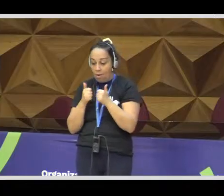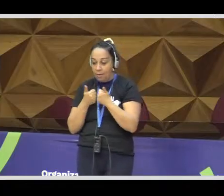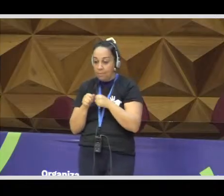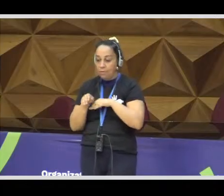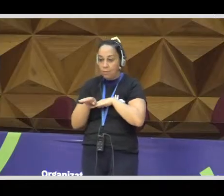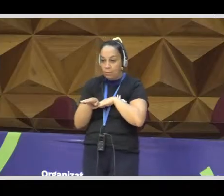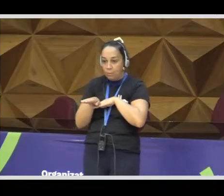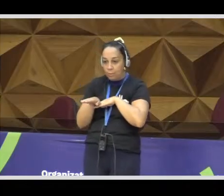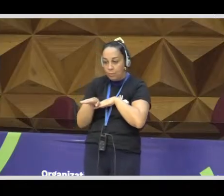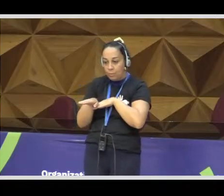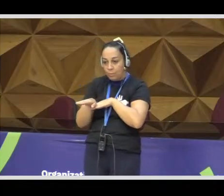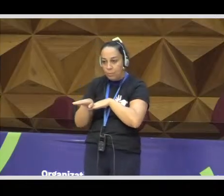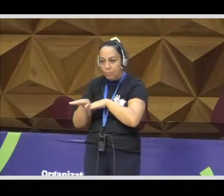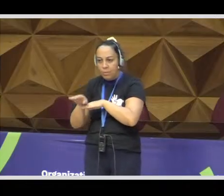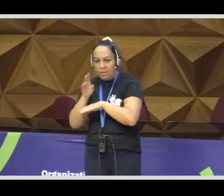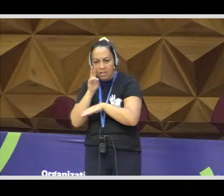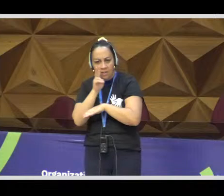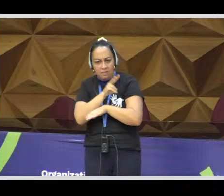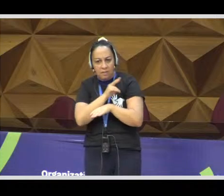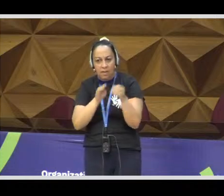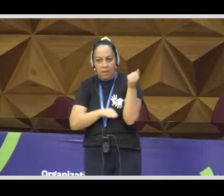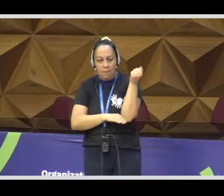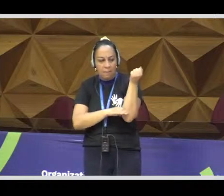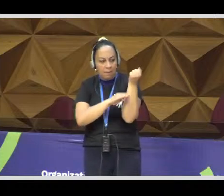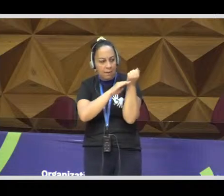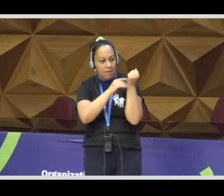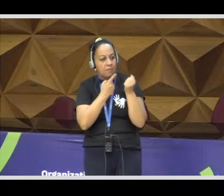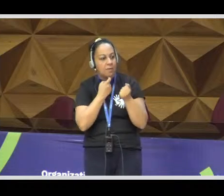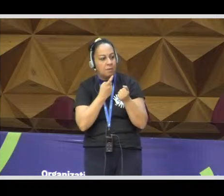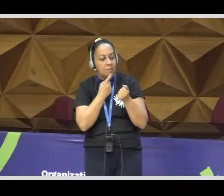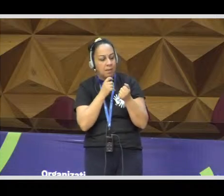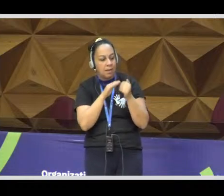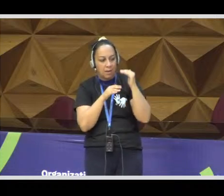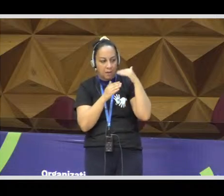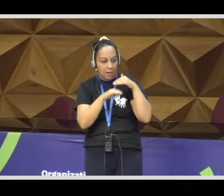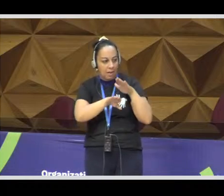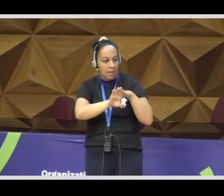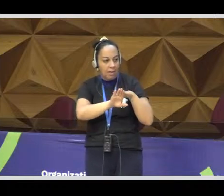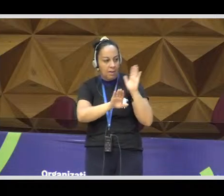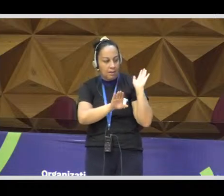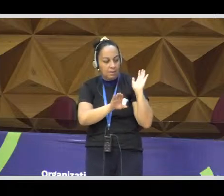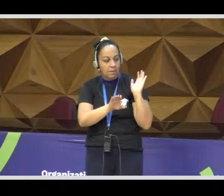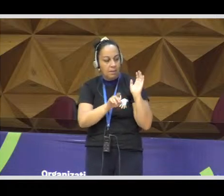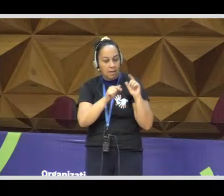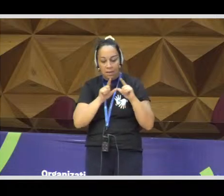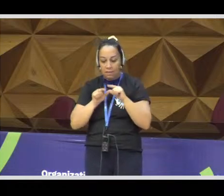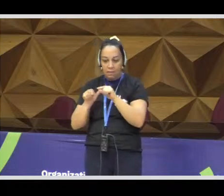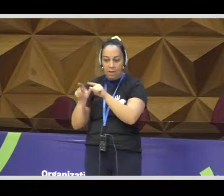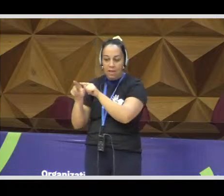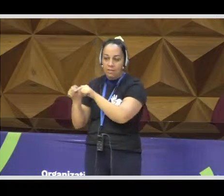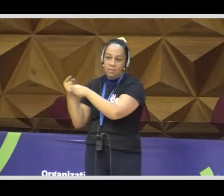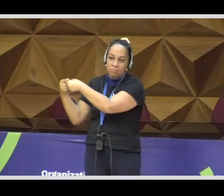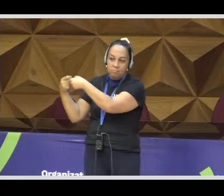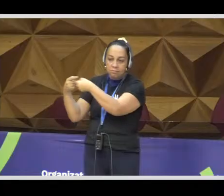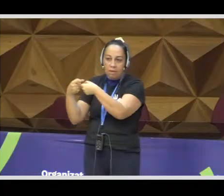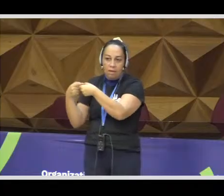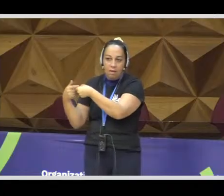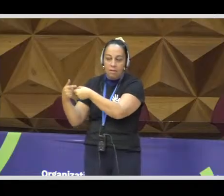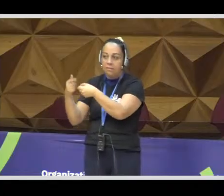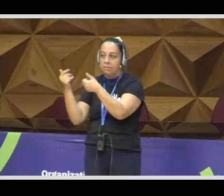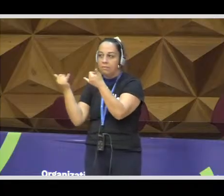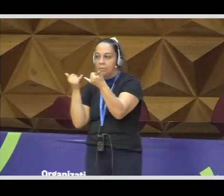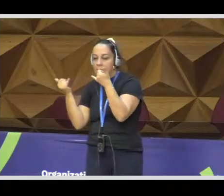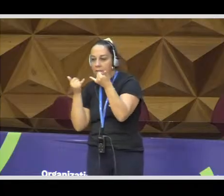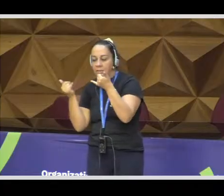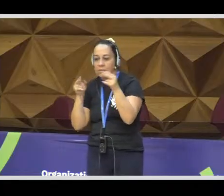like doing one of those open-top bus tours around the city, and you get information about the buildings as you drive around.